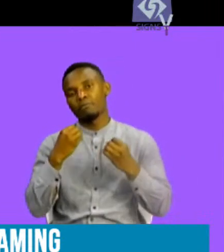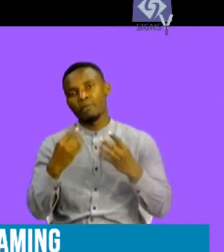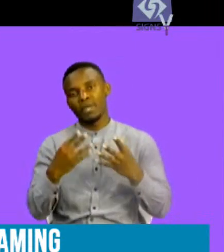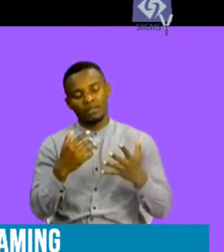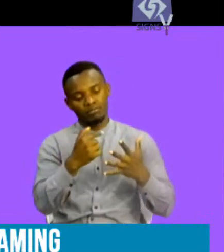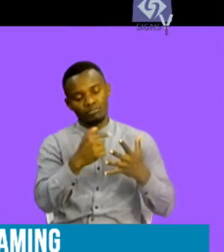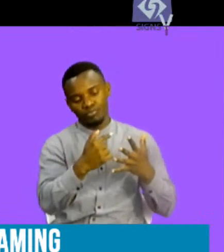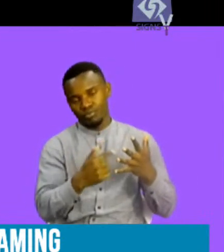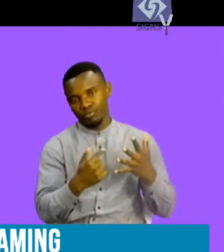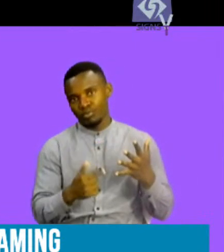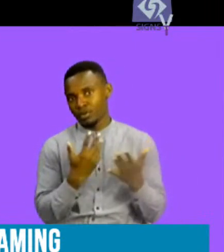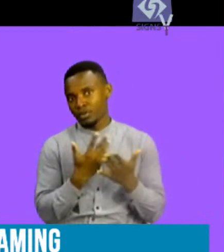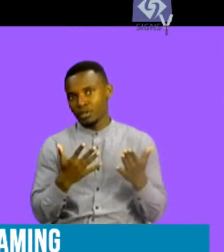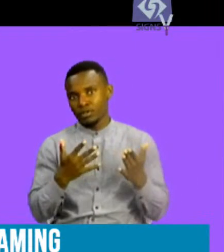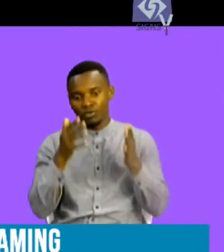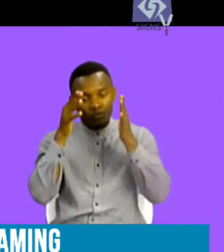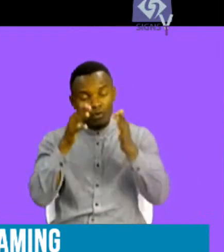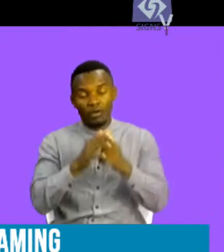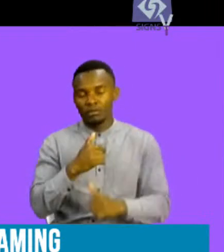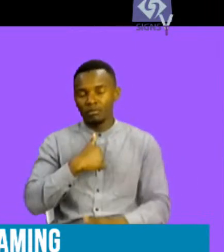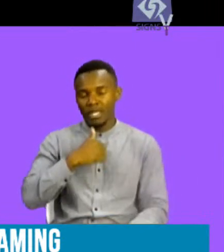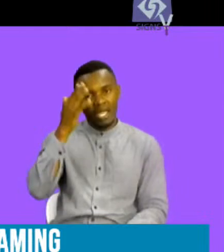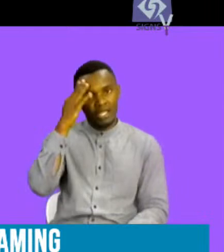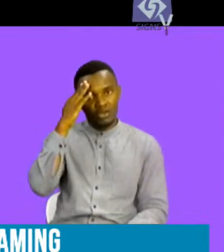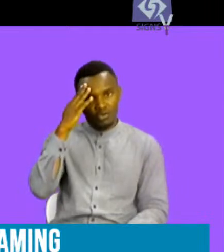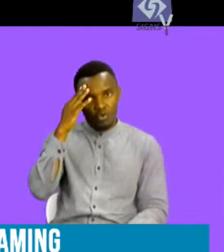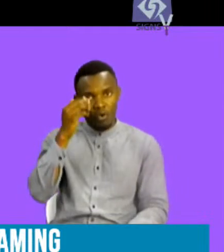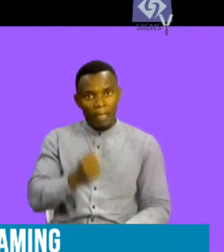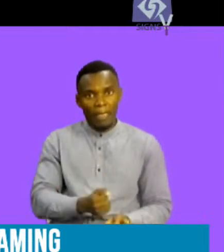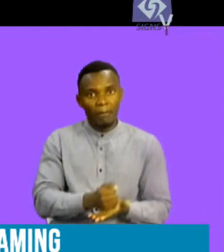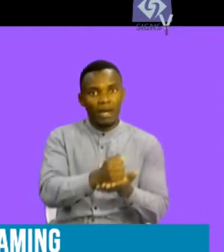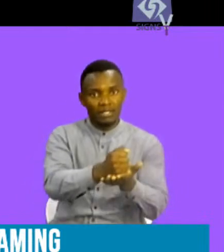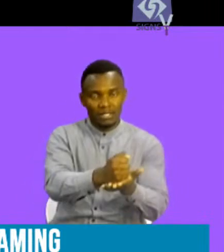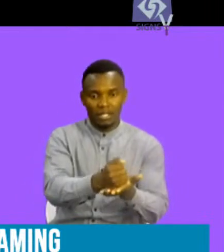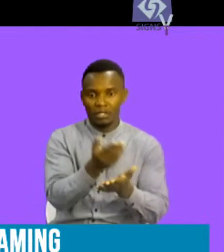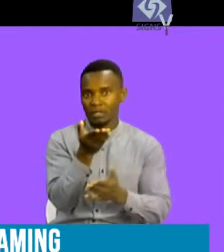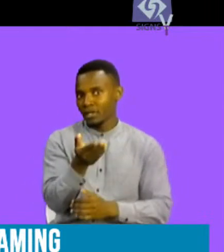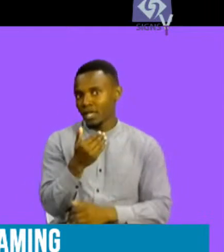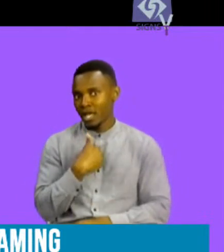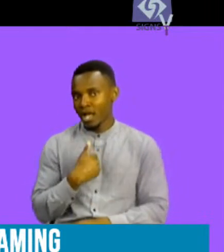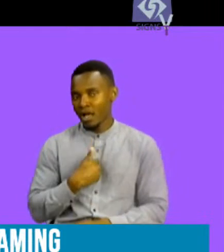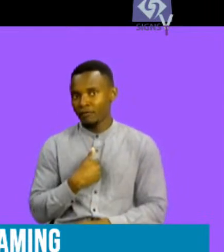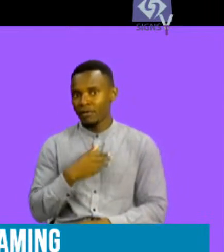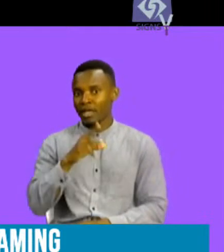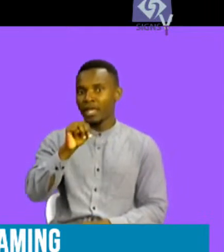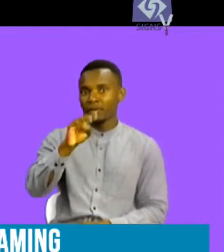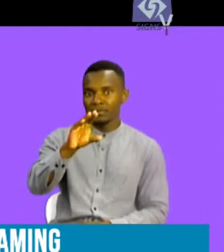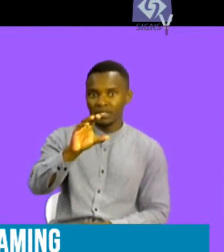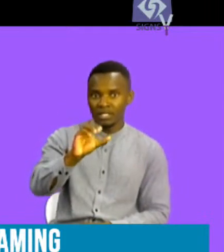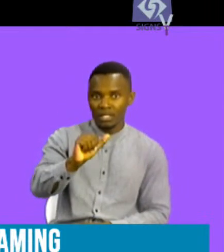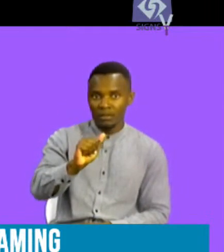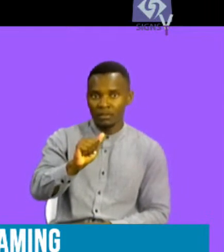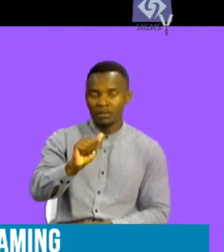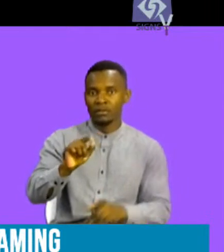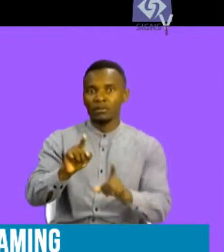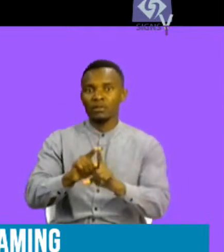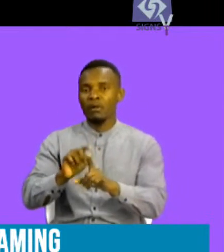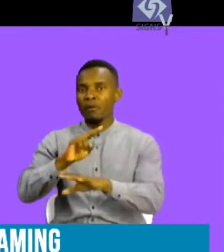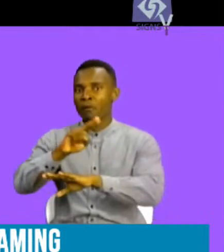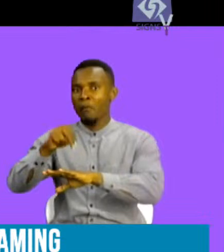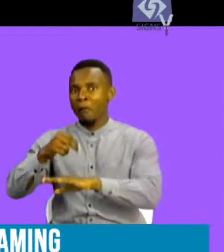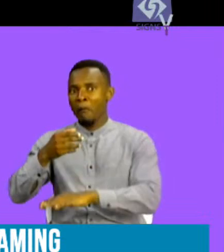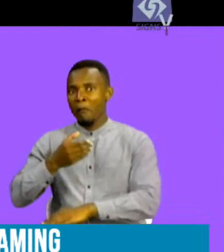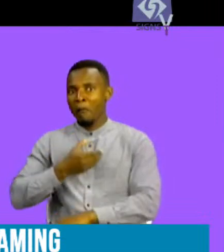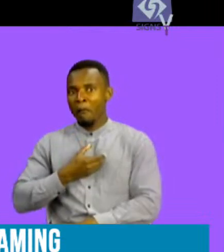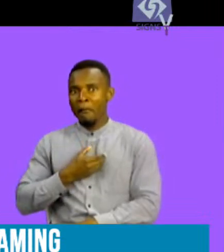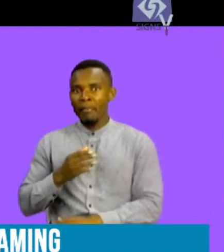are there. I know MCAs and MPs and the National Council and the county itself is actually giving